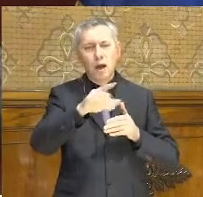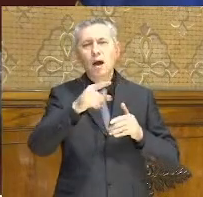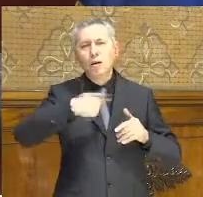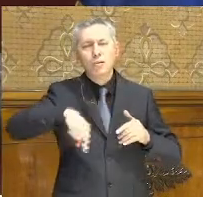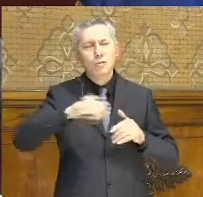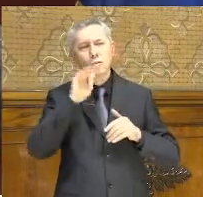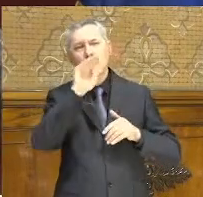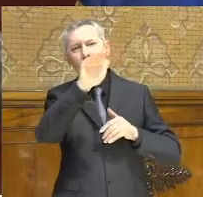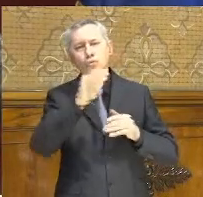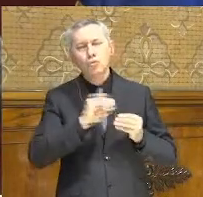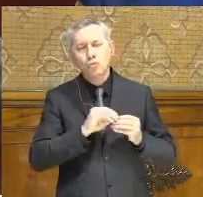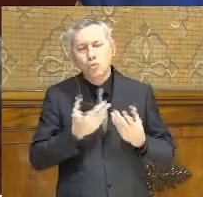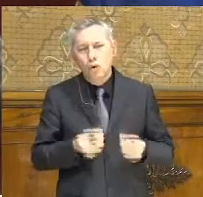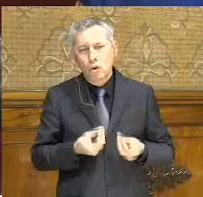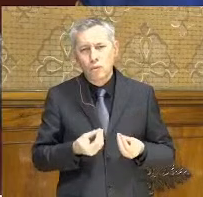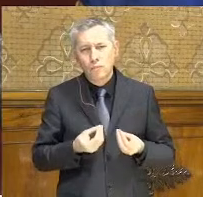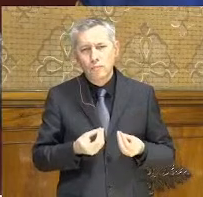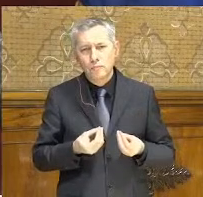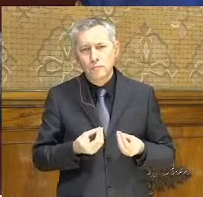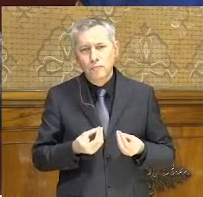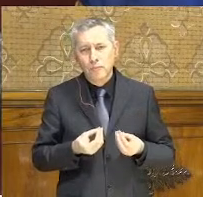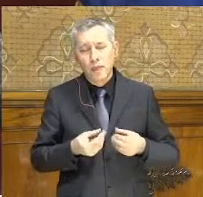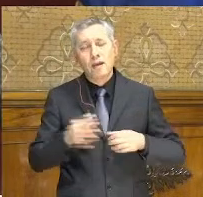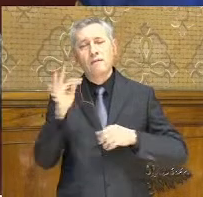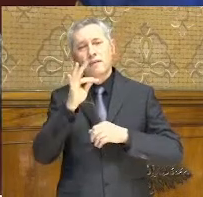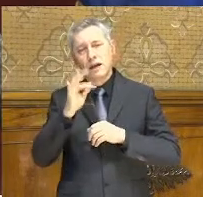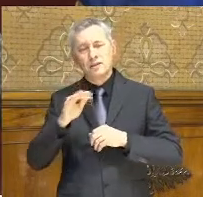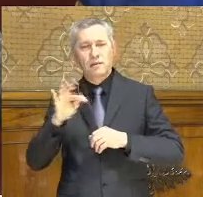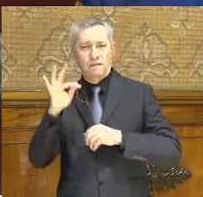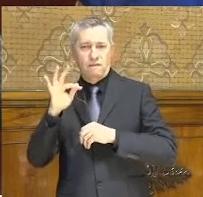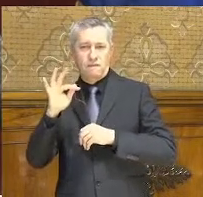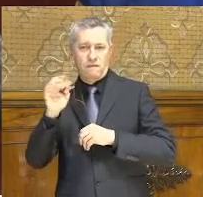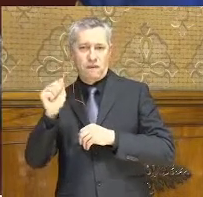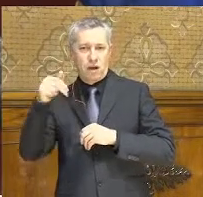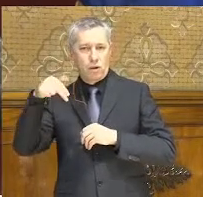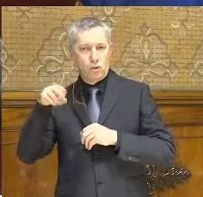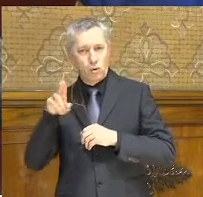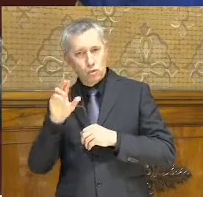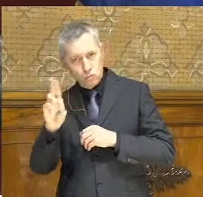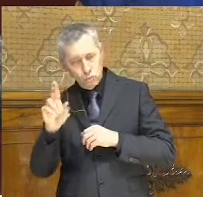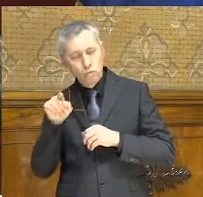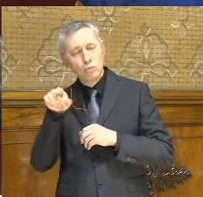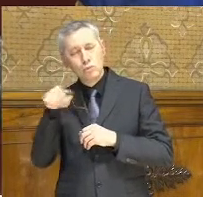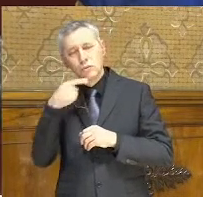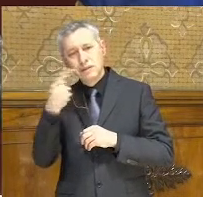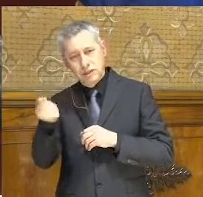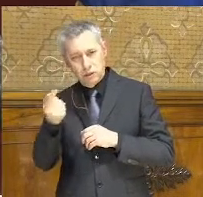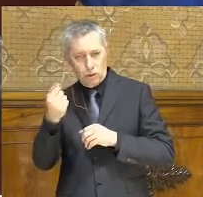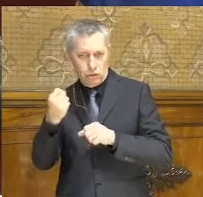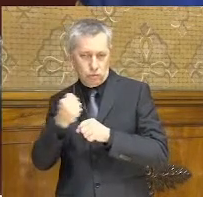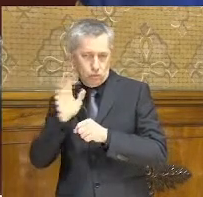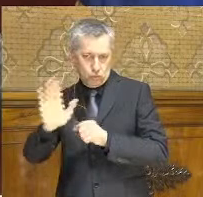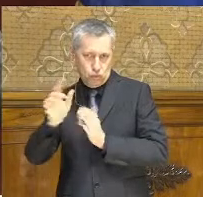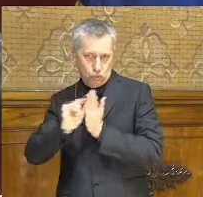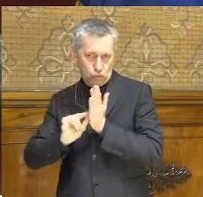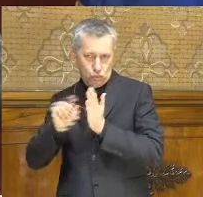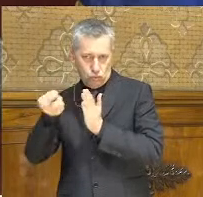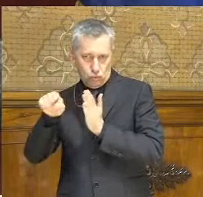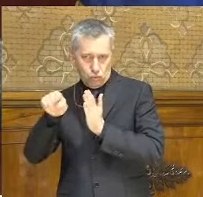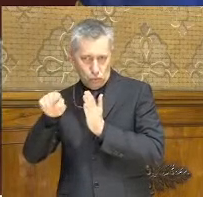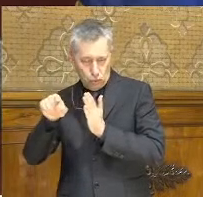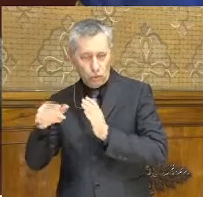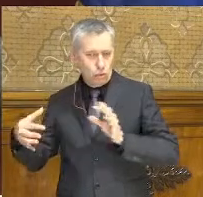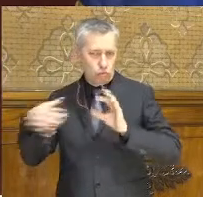The significance of the work of Frantz Fanon is associated with Arendt's notion of the action